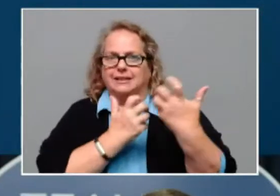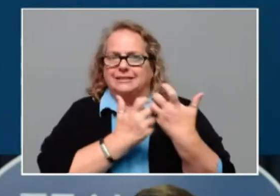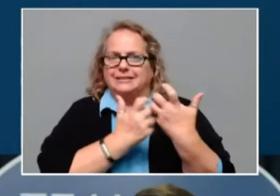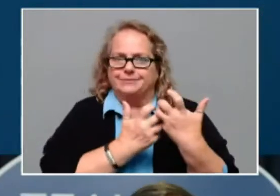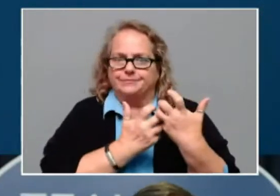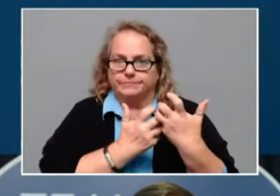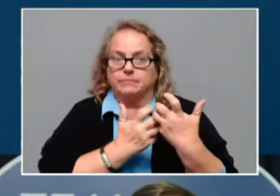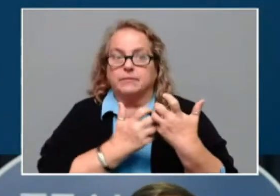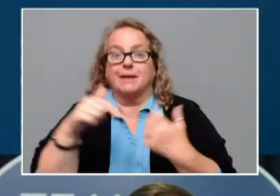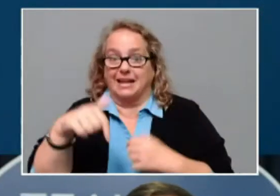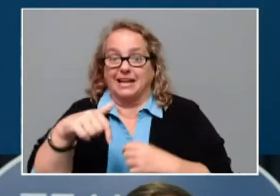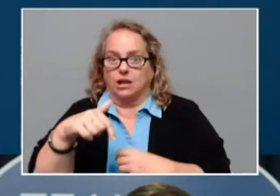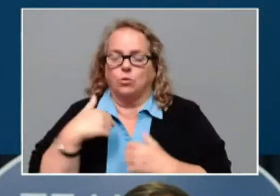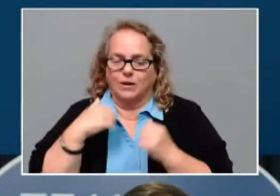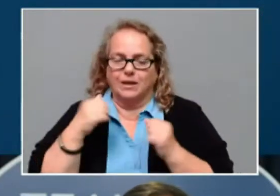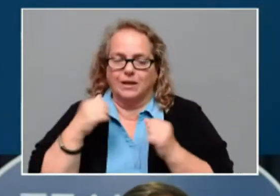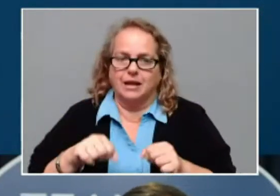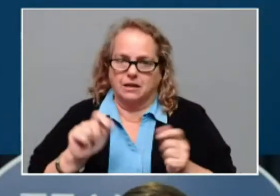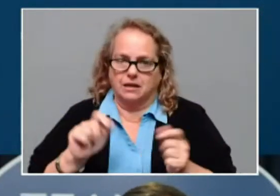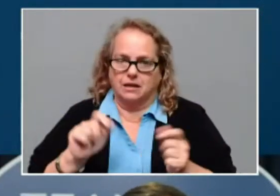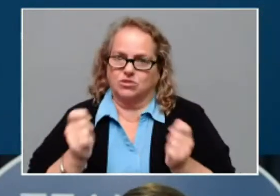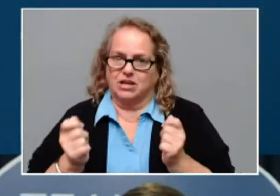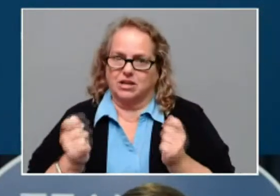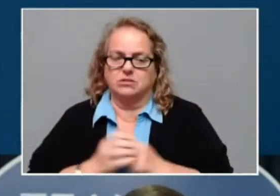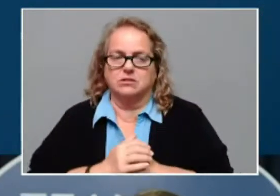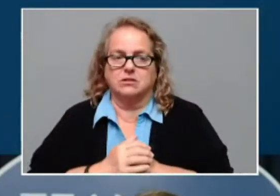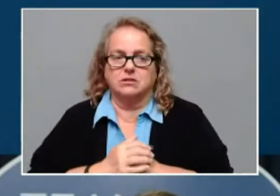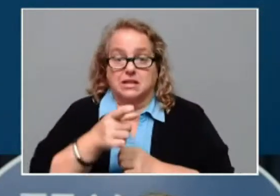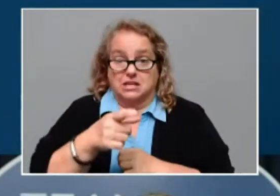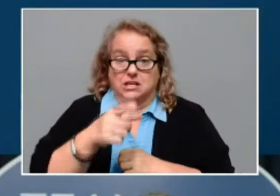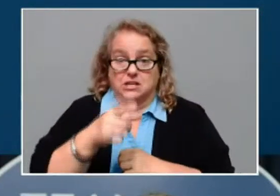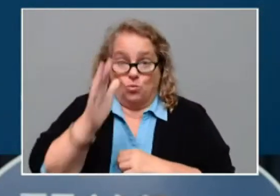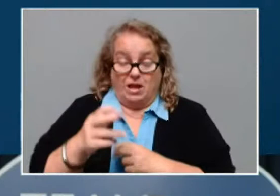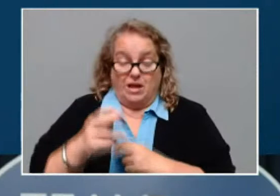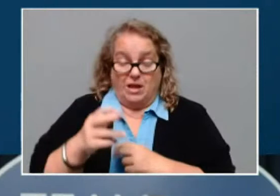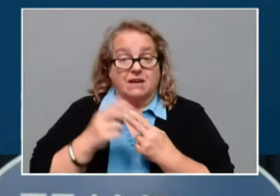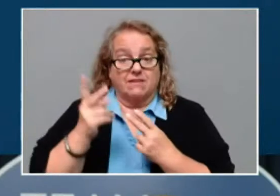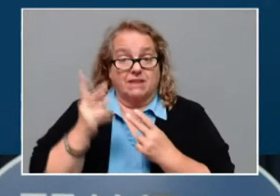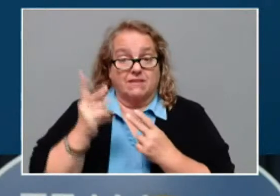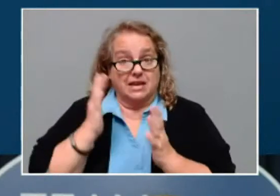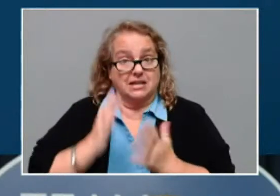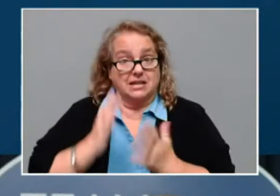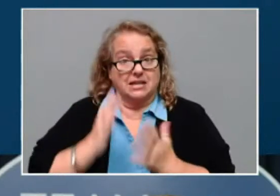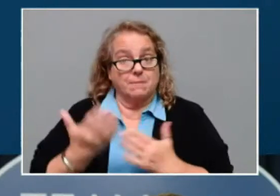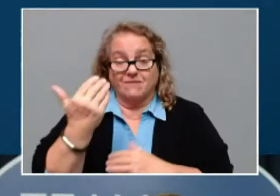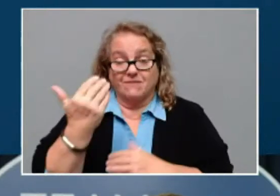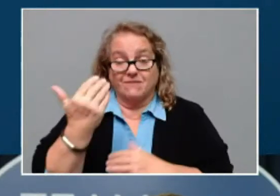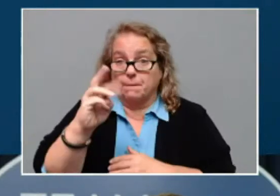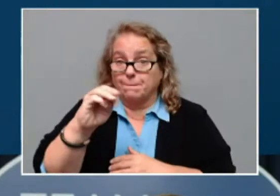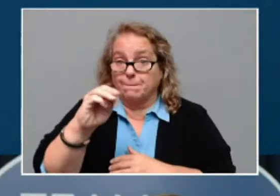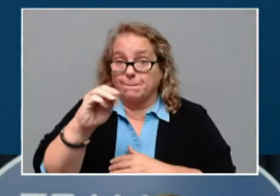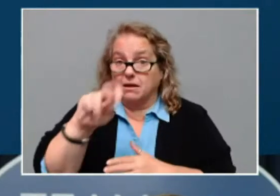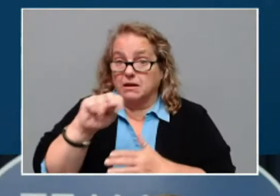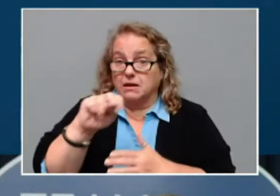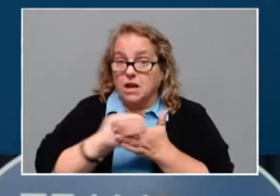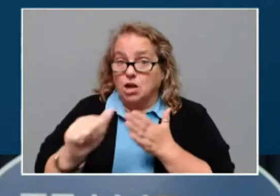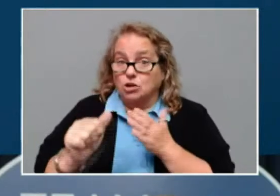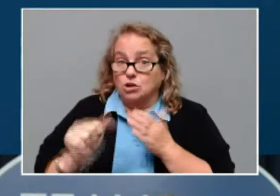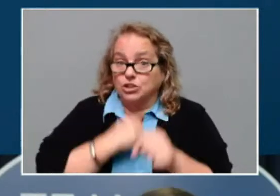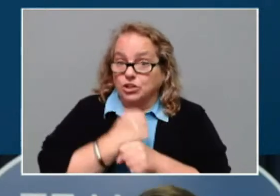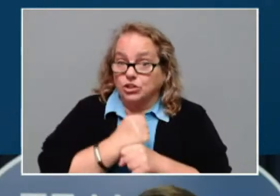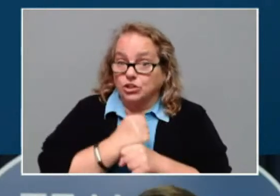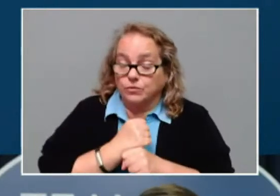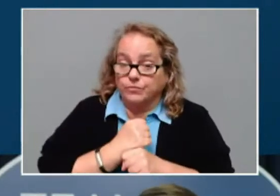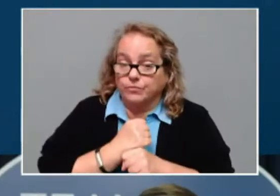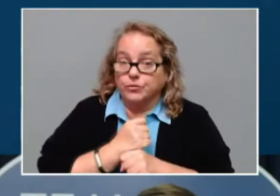to save Kentuckians at least $15 million a year. Consumers who enroll in health plans through the healthcare.gov